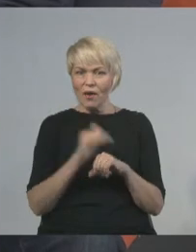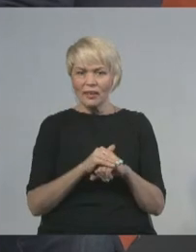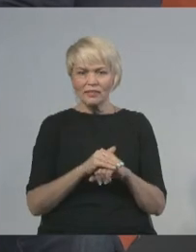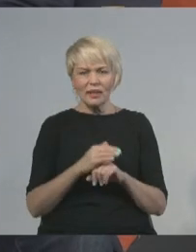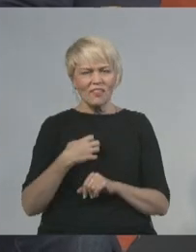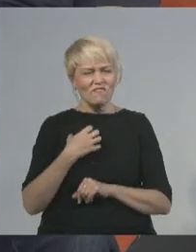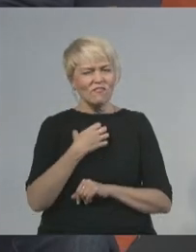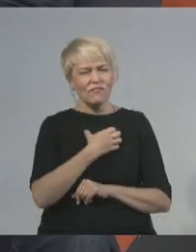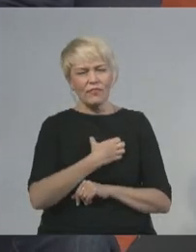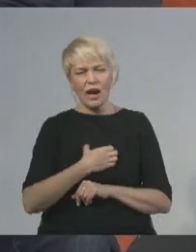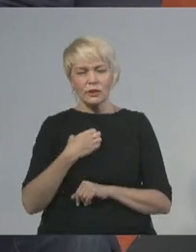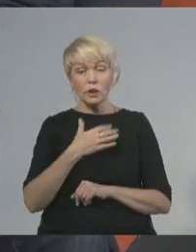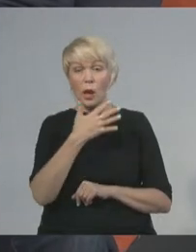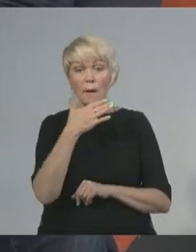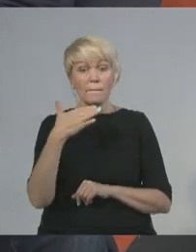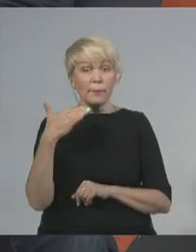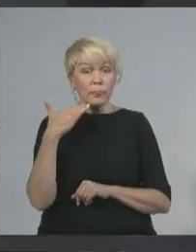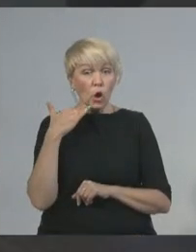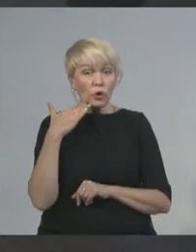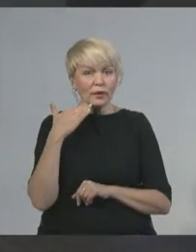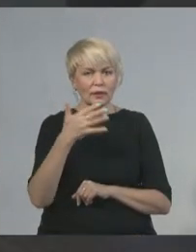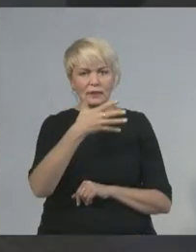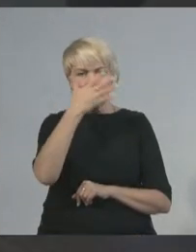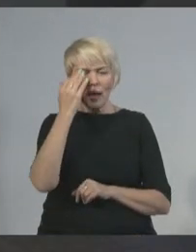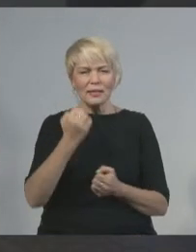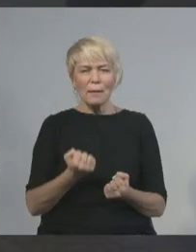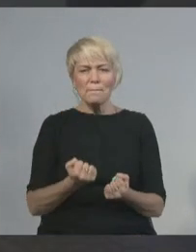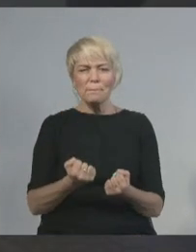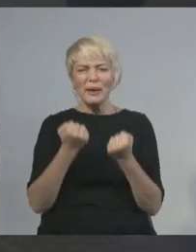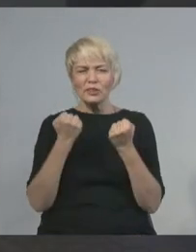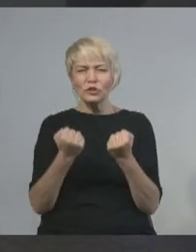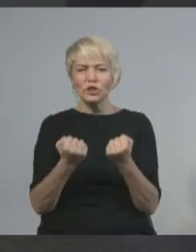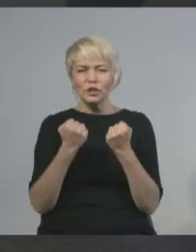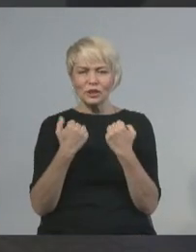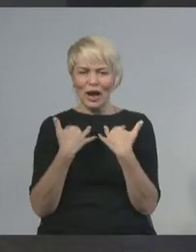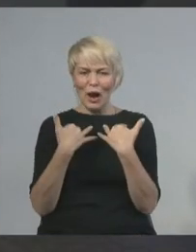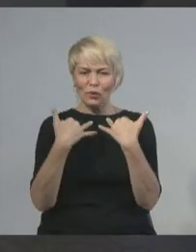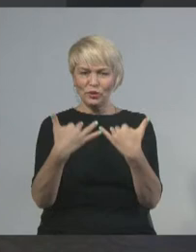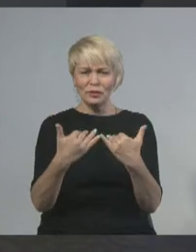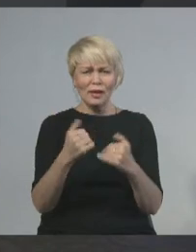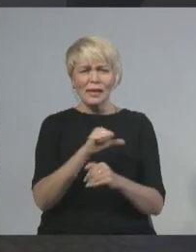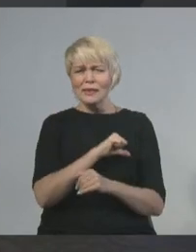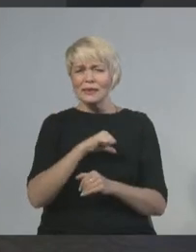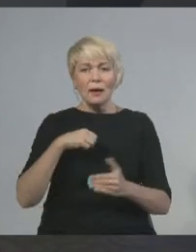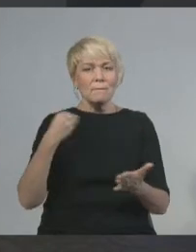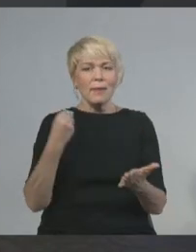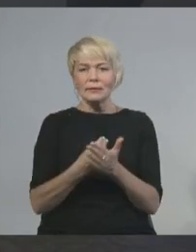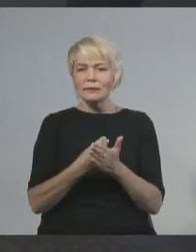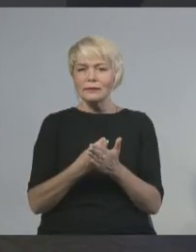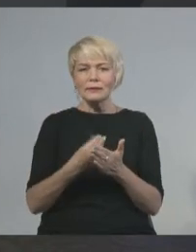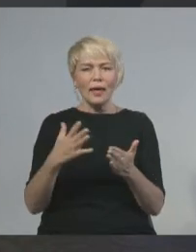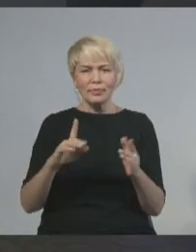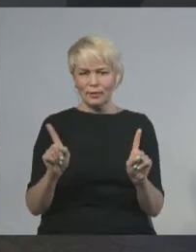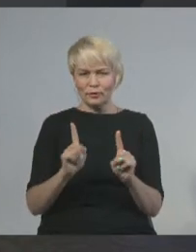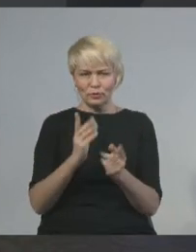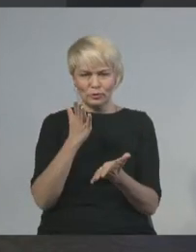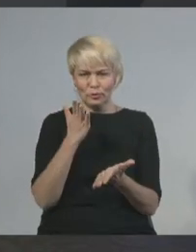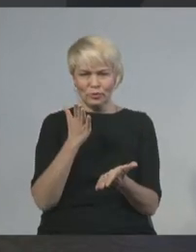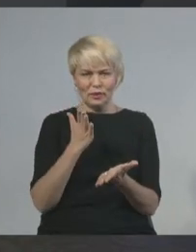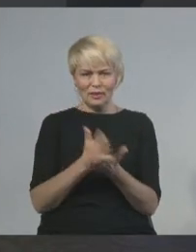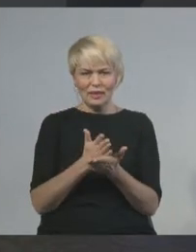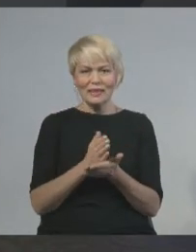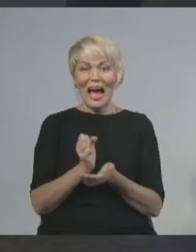there is one more factor which was very important this is support of the audience this is the most